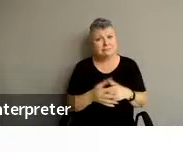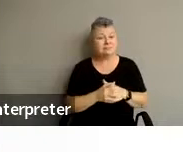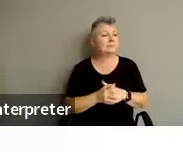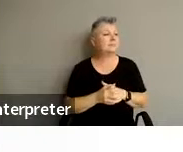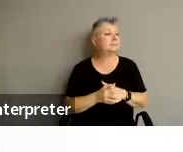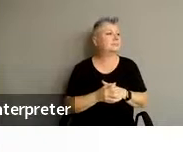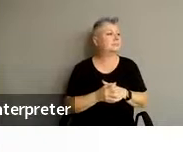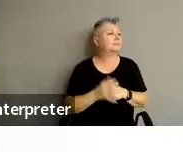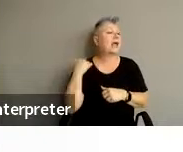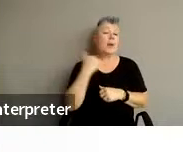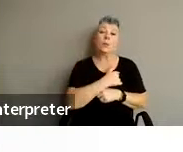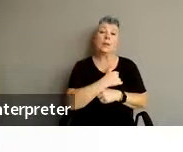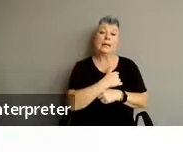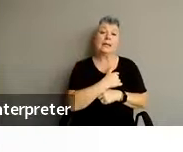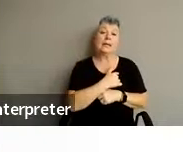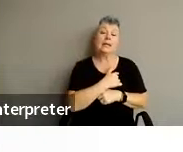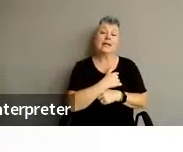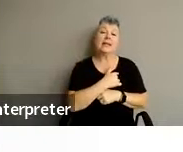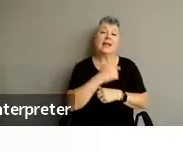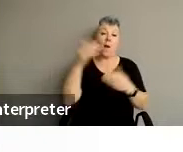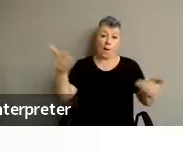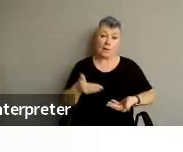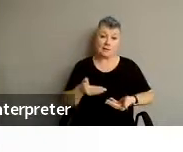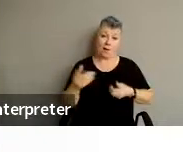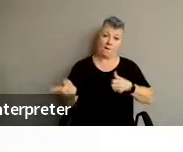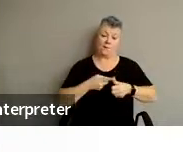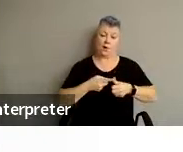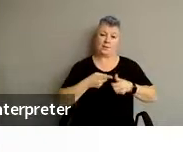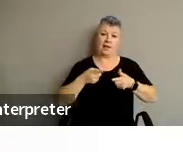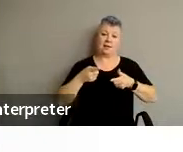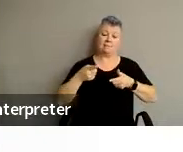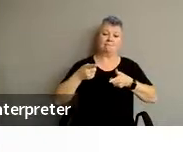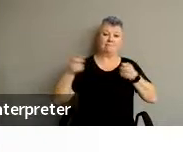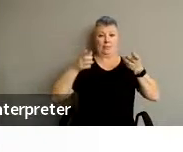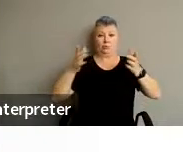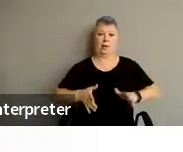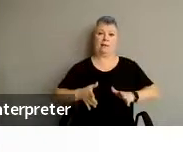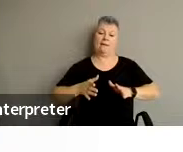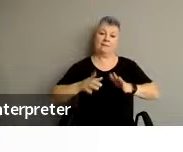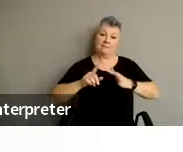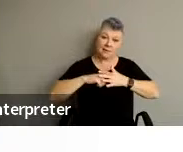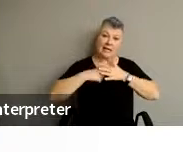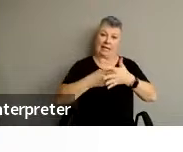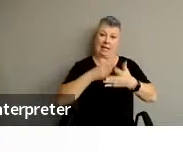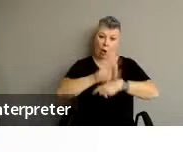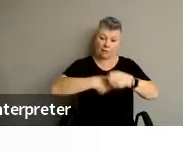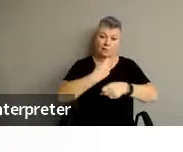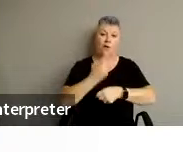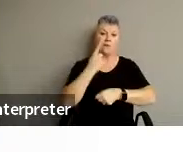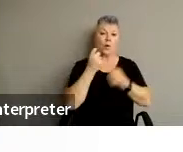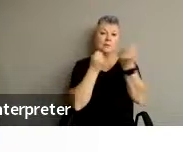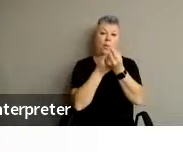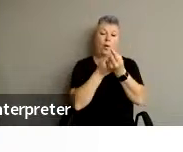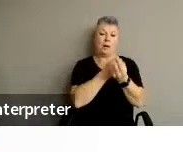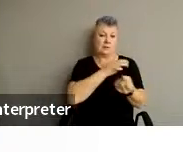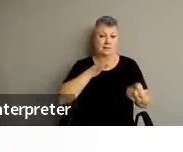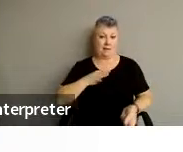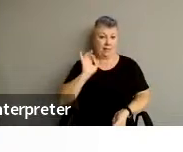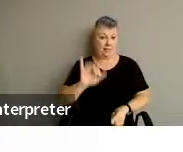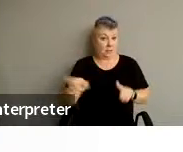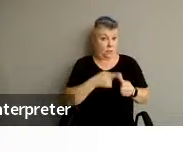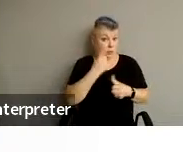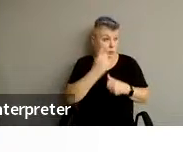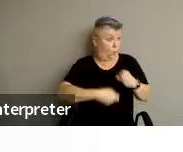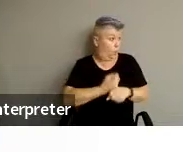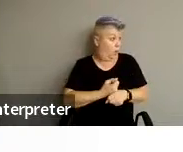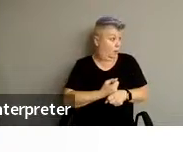We did host our first administrative kickoff event for support staff, and that's the first one, at least in the